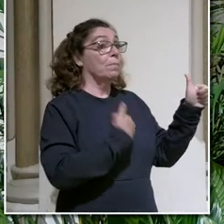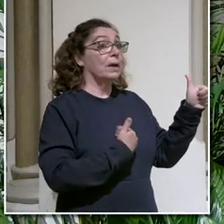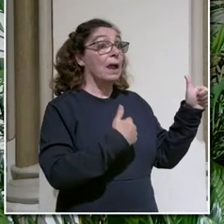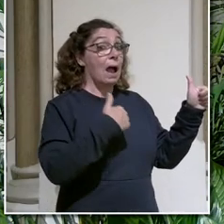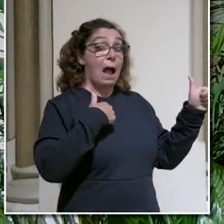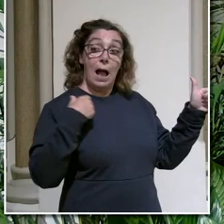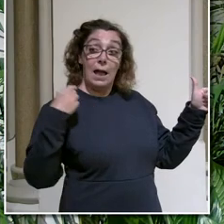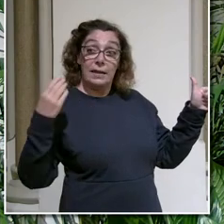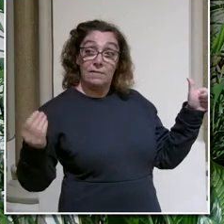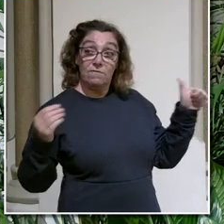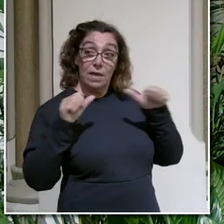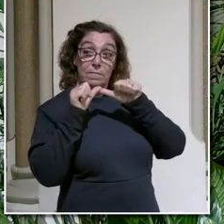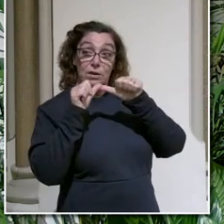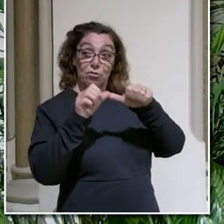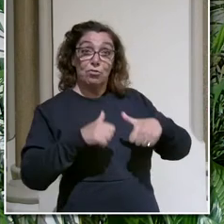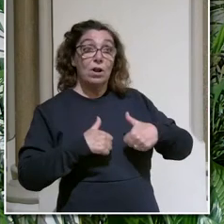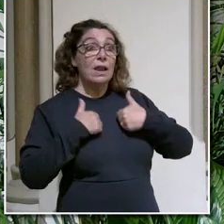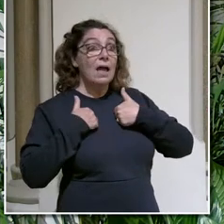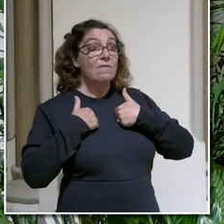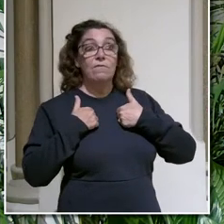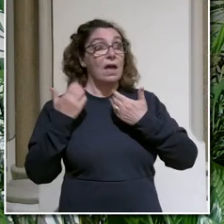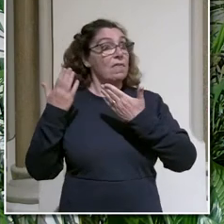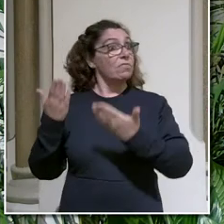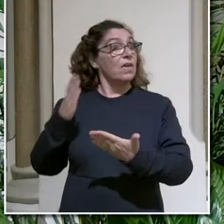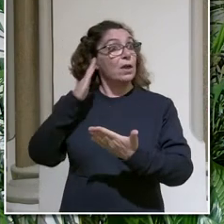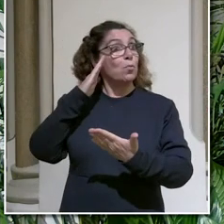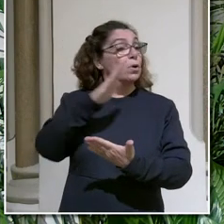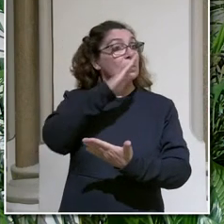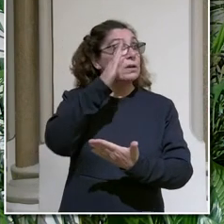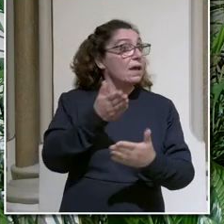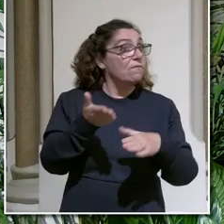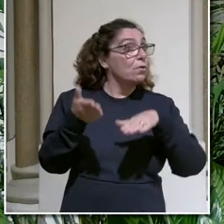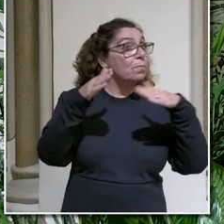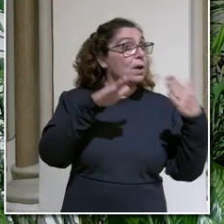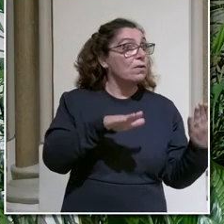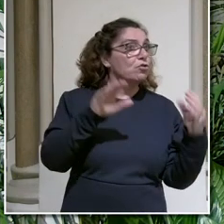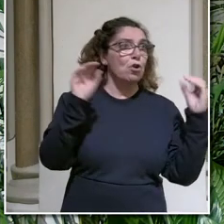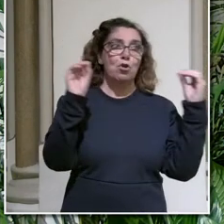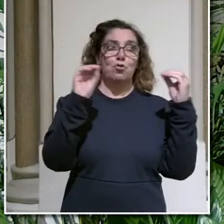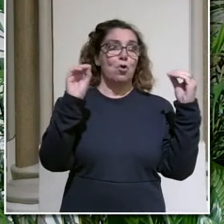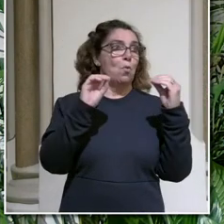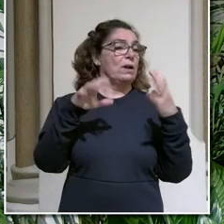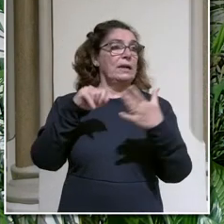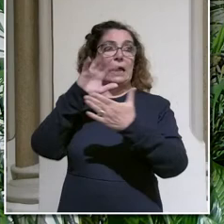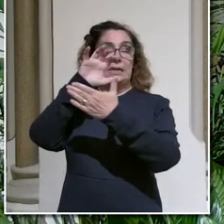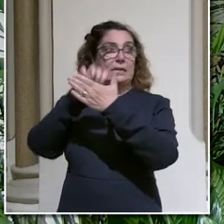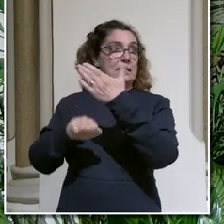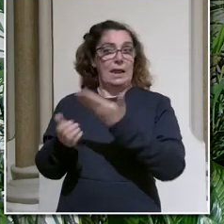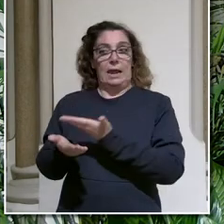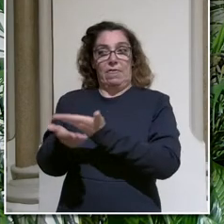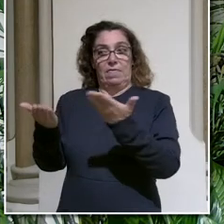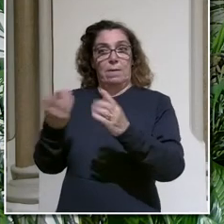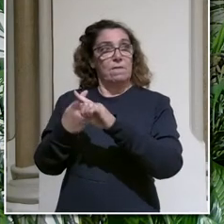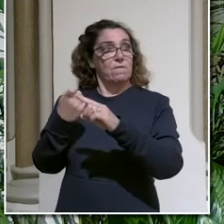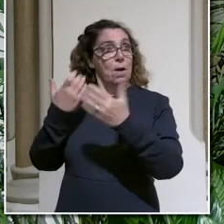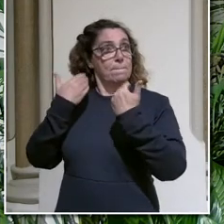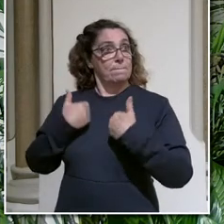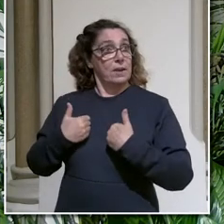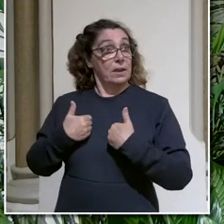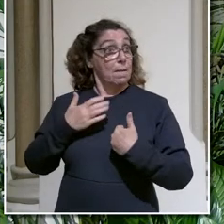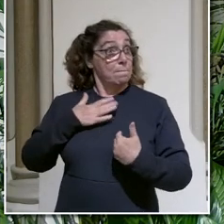shall never perish. No one can take them out of my hand. My Father, who has given them to